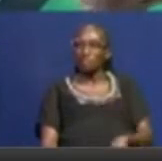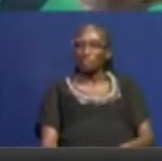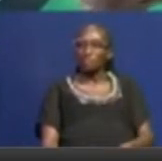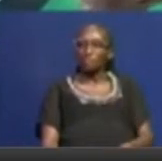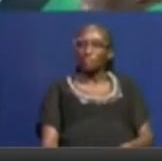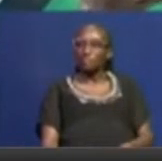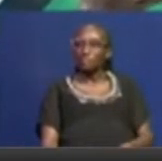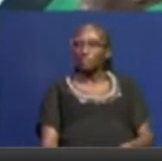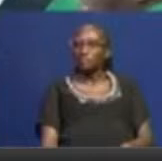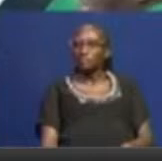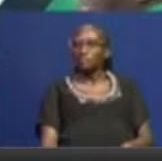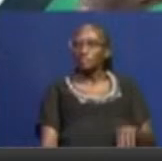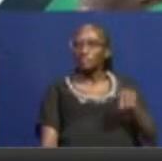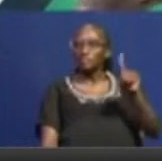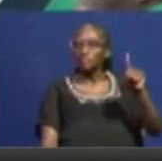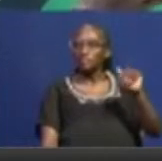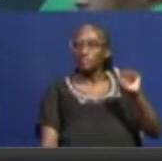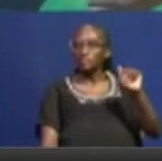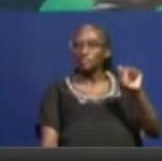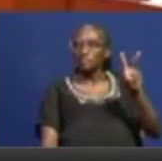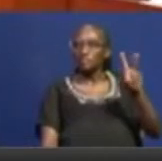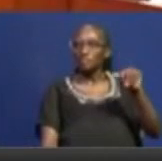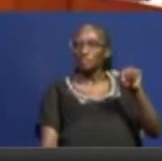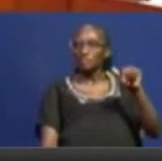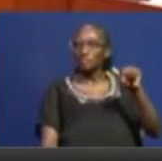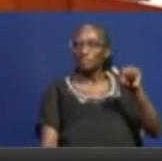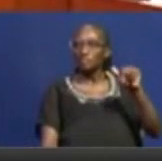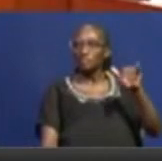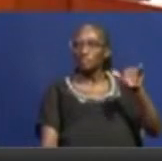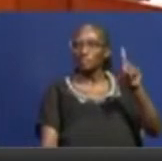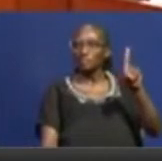Nakuru Town East David Gikaria.